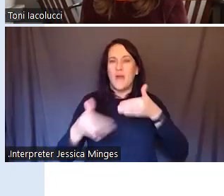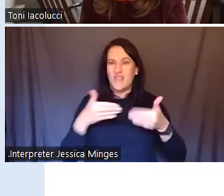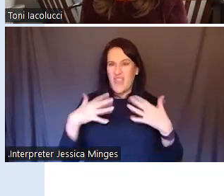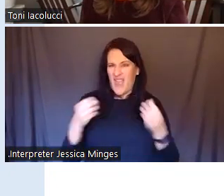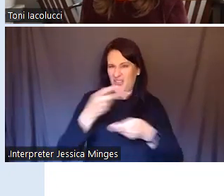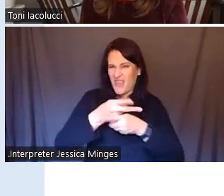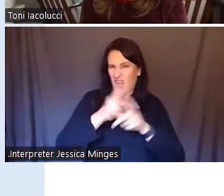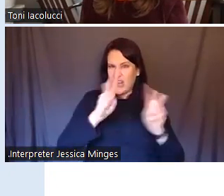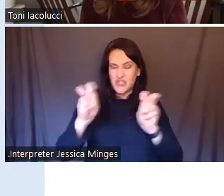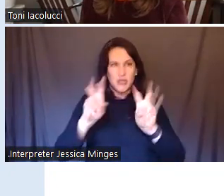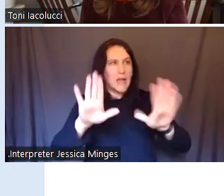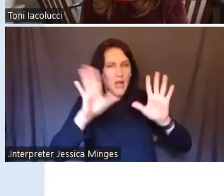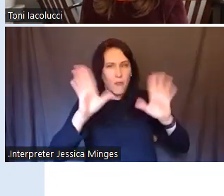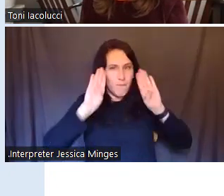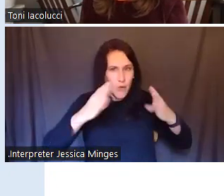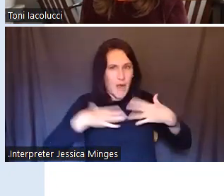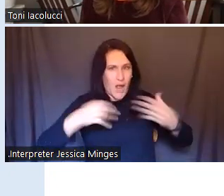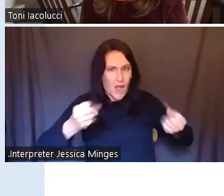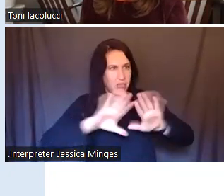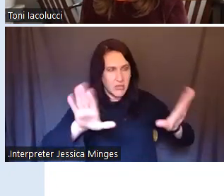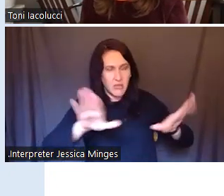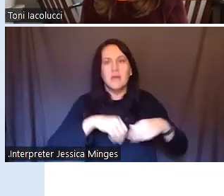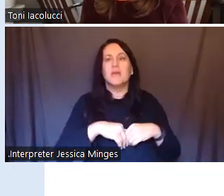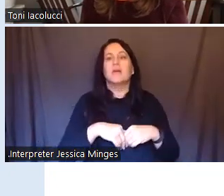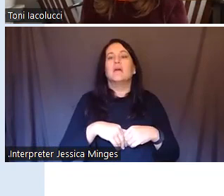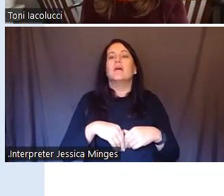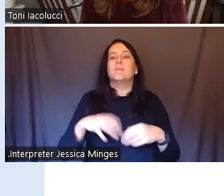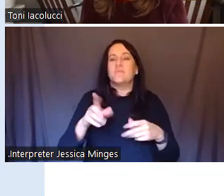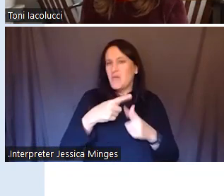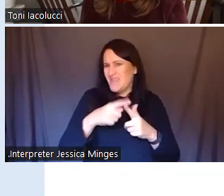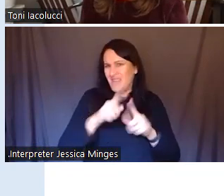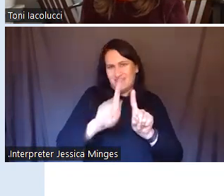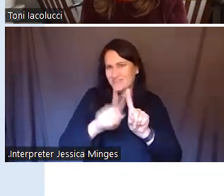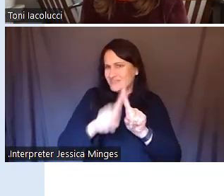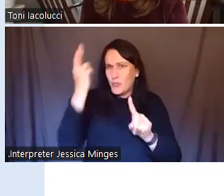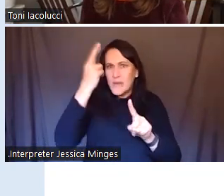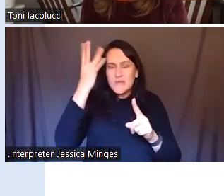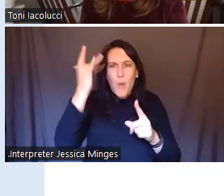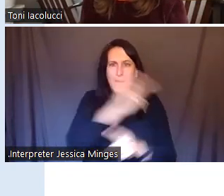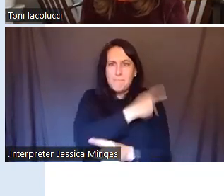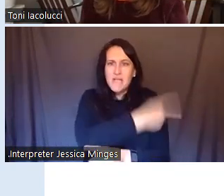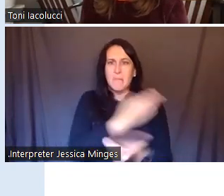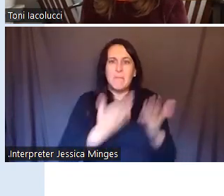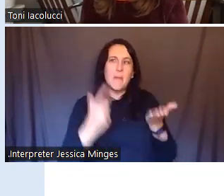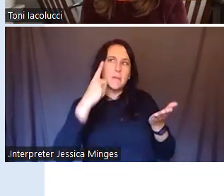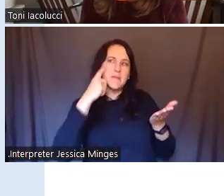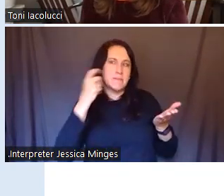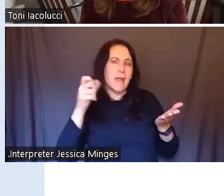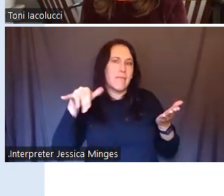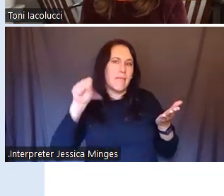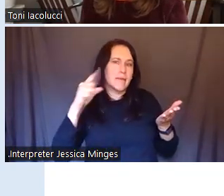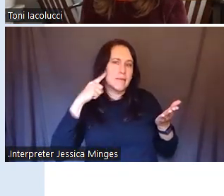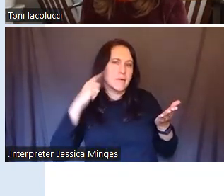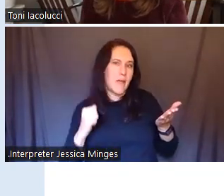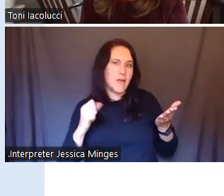issue is, getting it diagnosed and treated. There are a multitude of reasons why a patient might suspect hearing loss or know